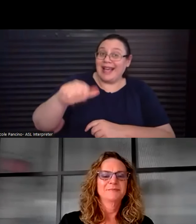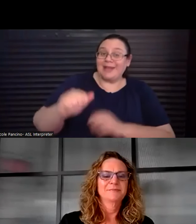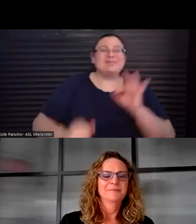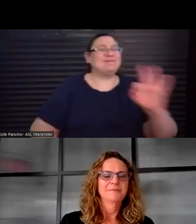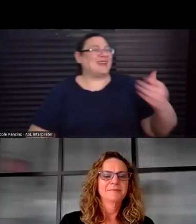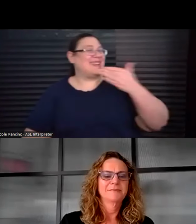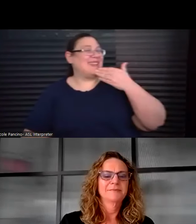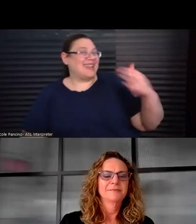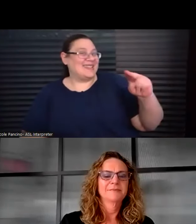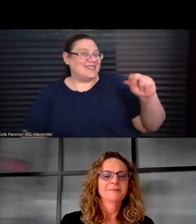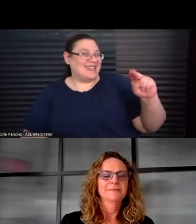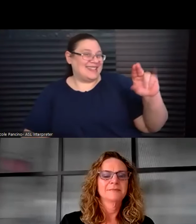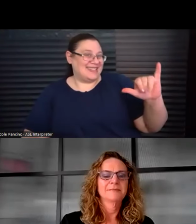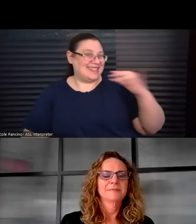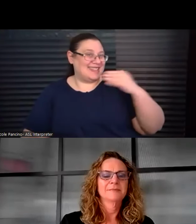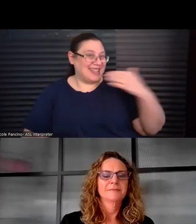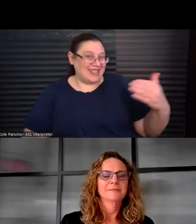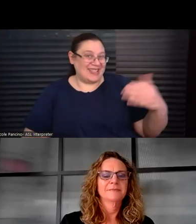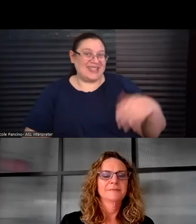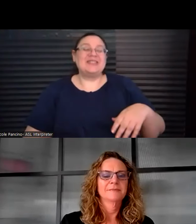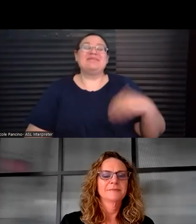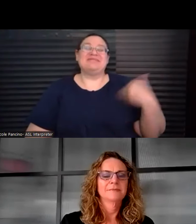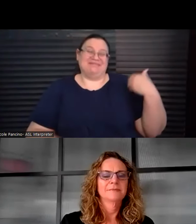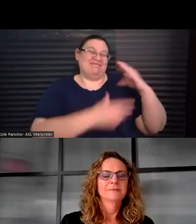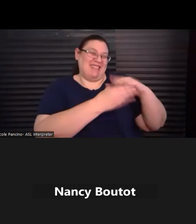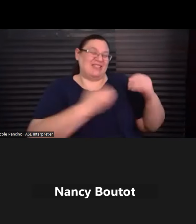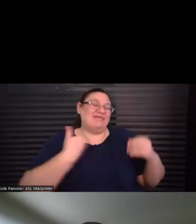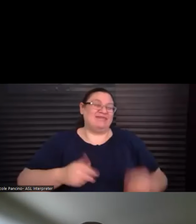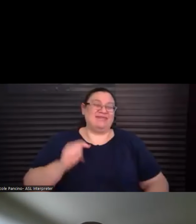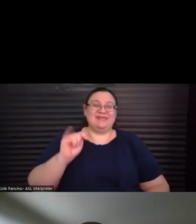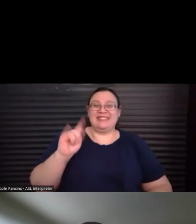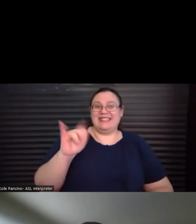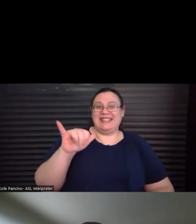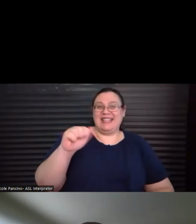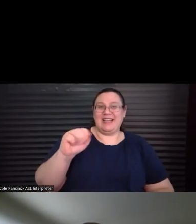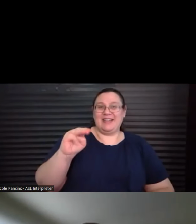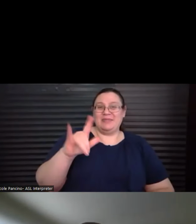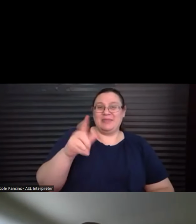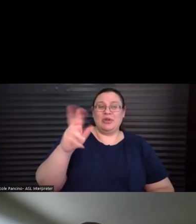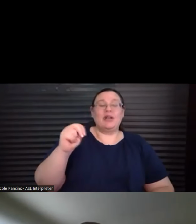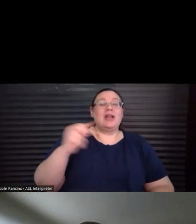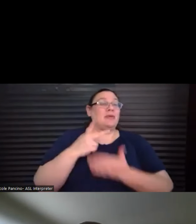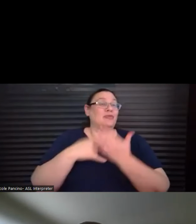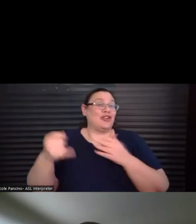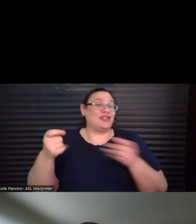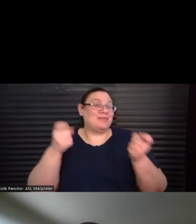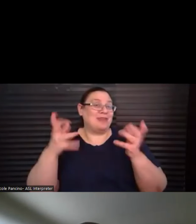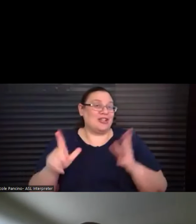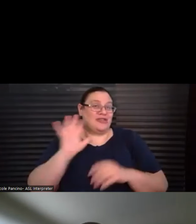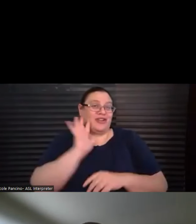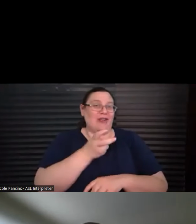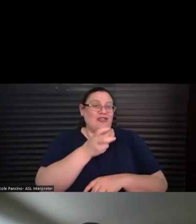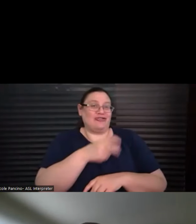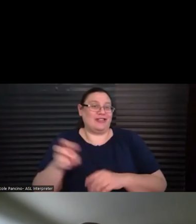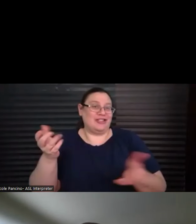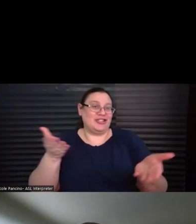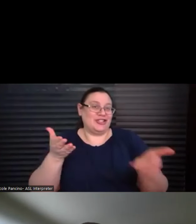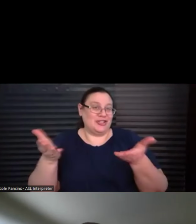Nancy. So as she mentioned, my name is Takia Milburn, and I serve as the project manager for our transition services within